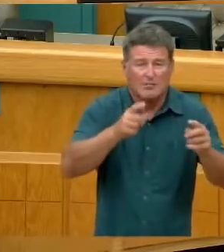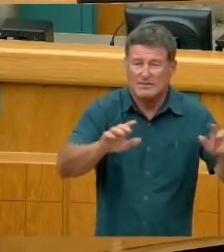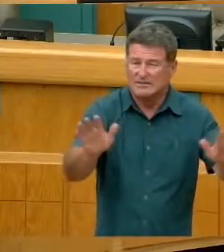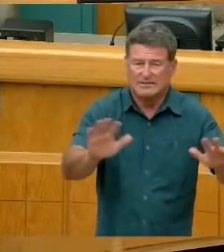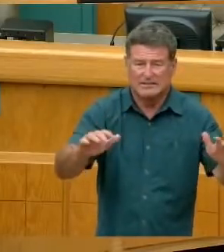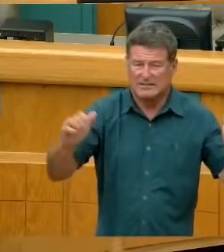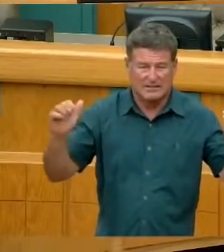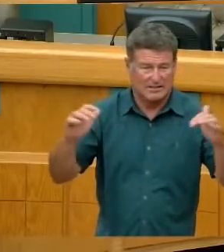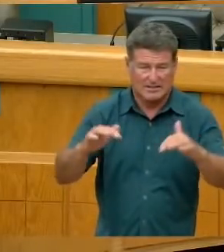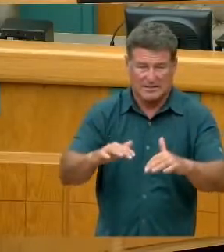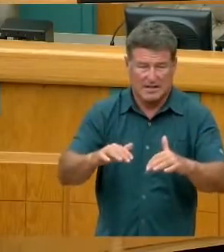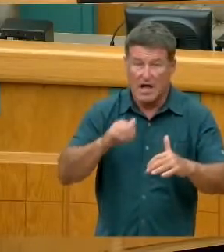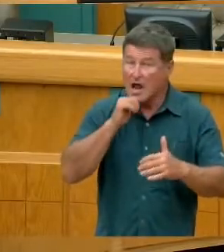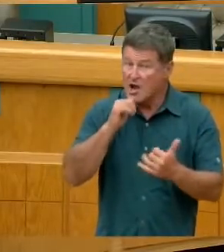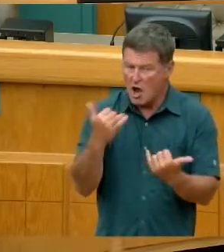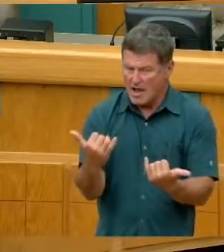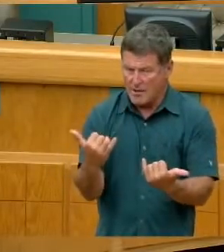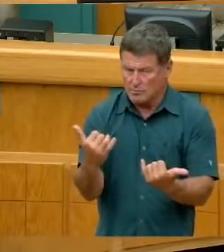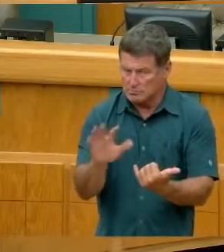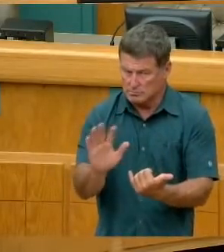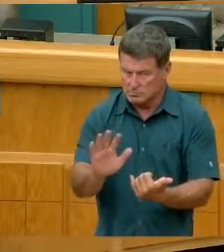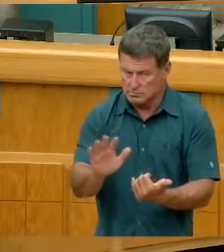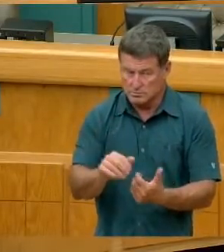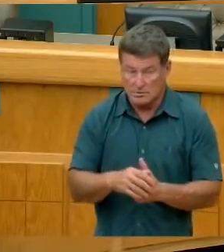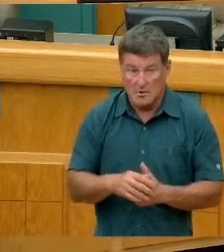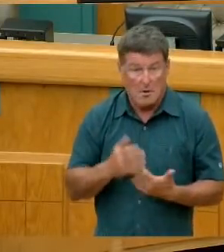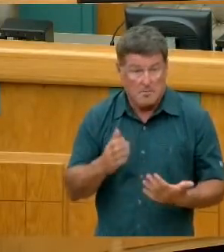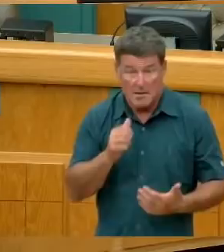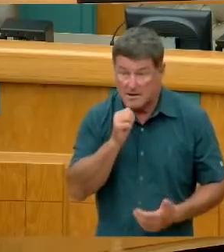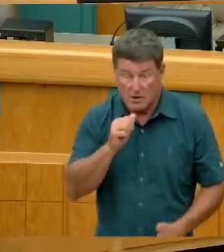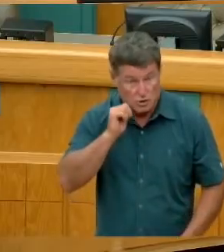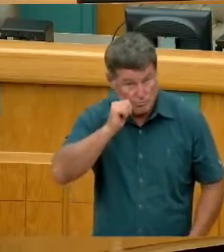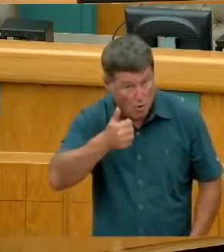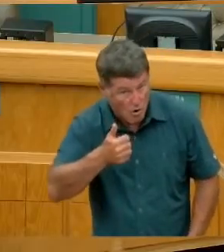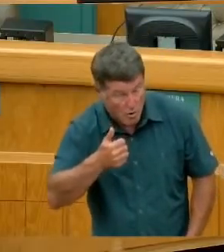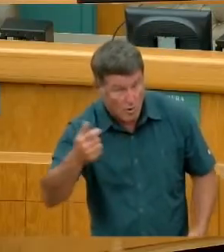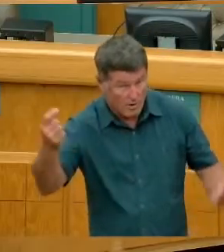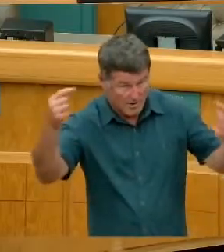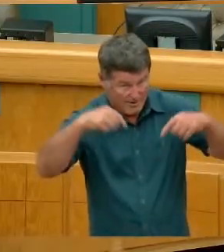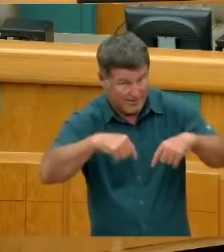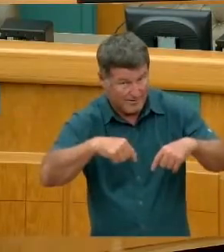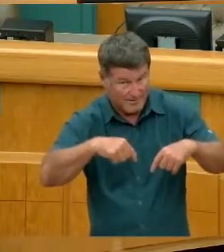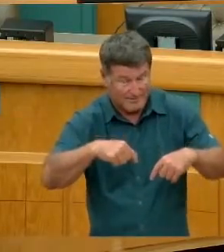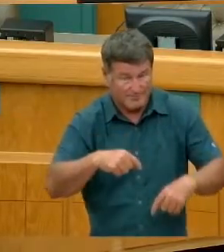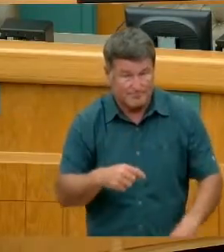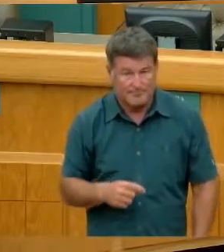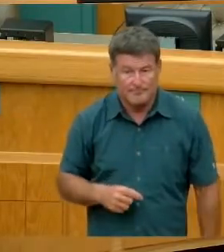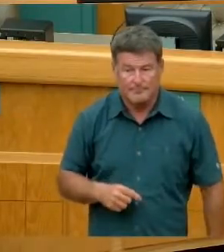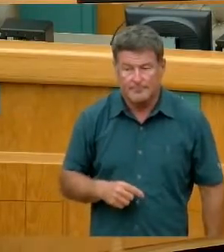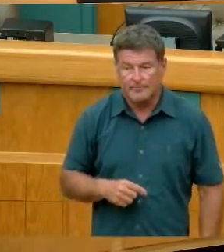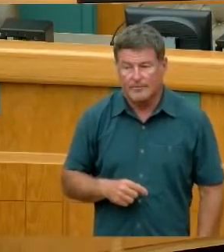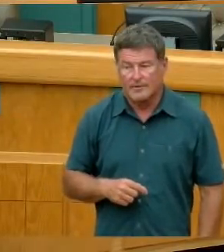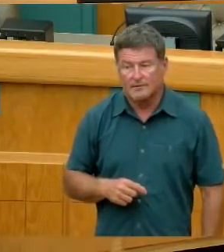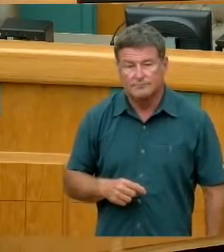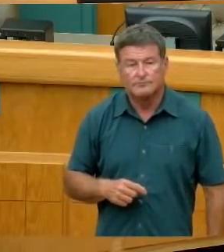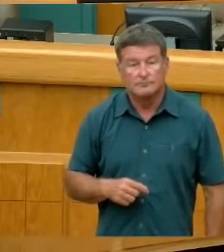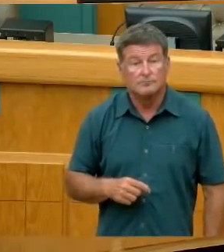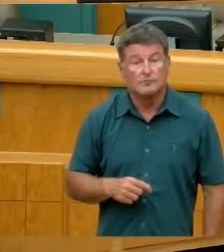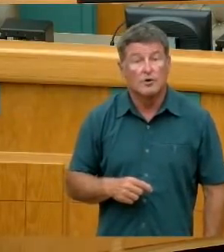of the wonderful things. Not today, and maybe not tomorrow either.